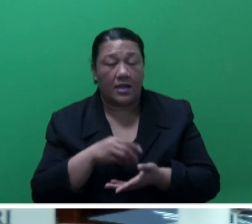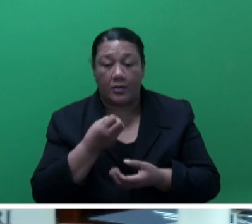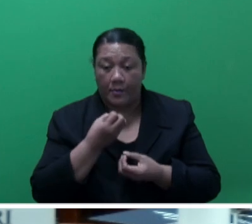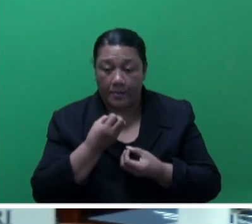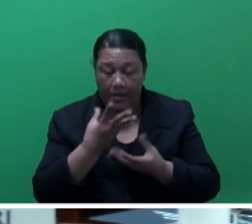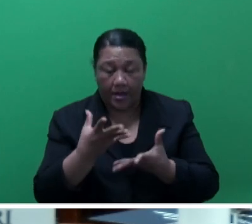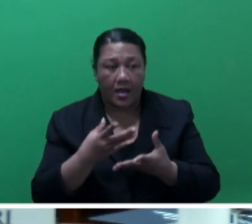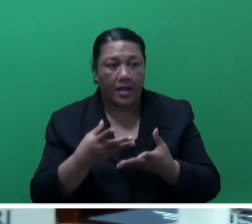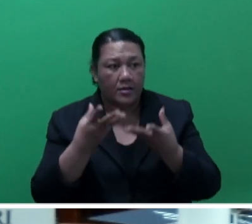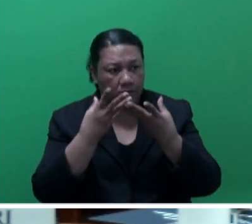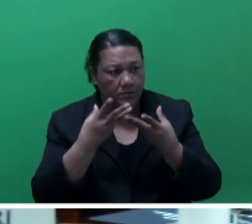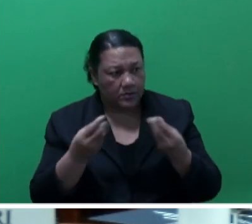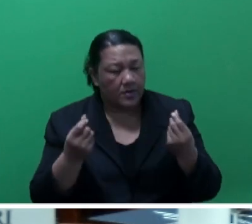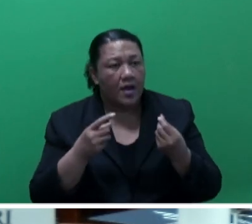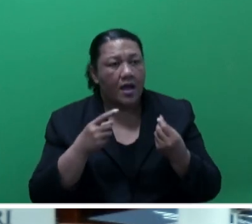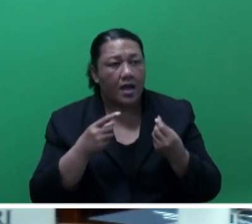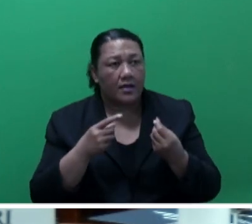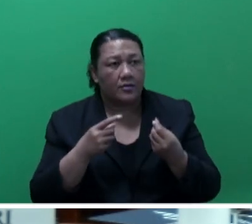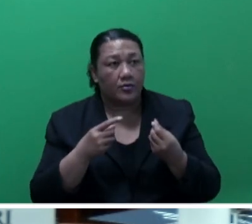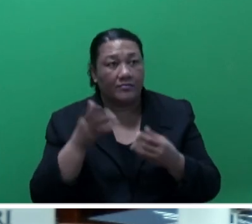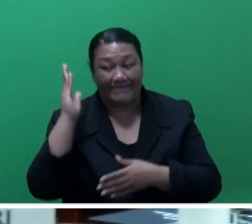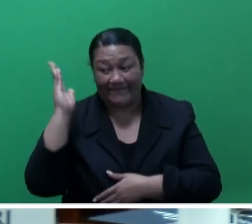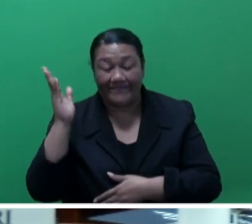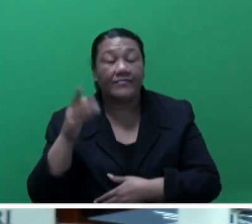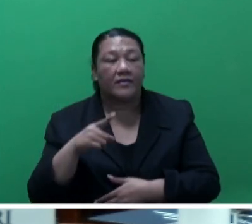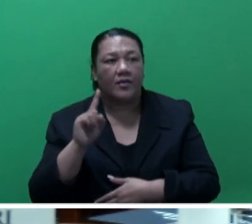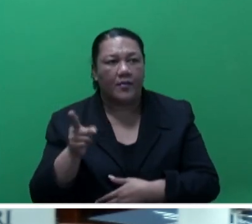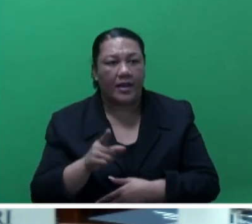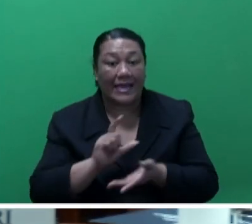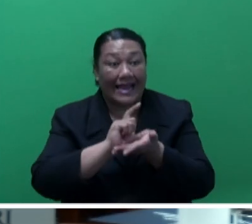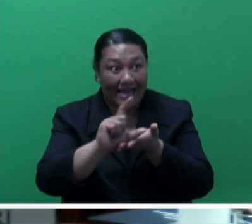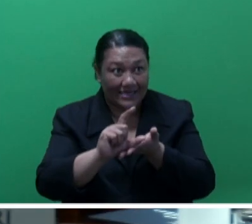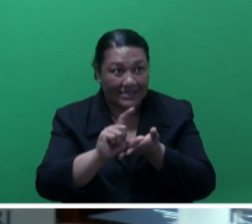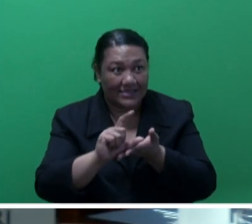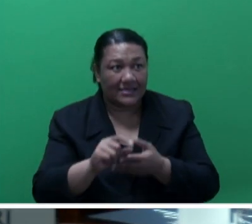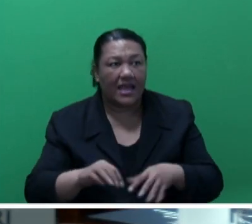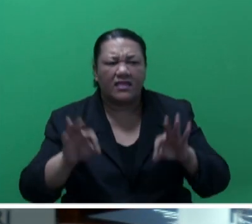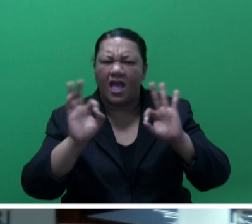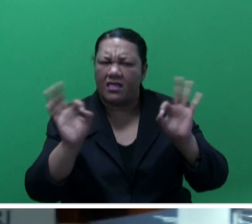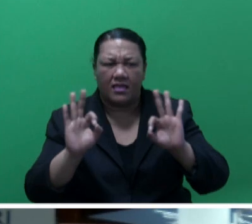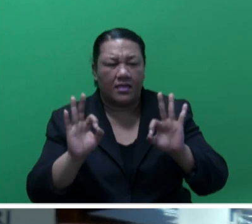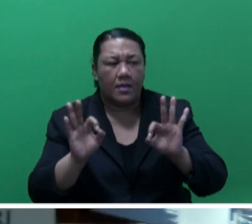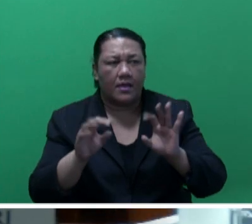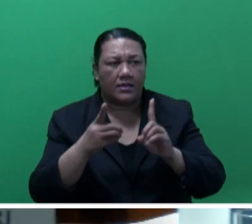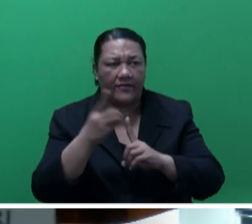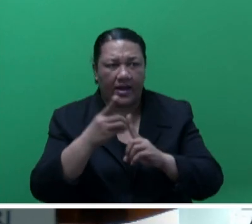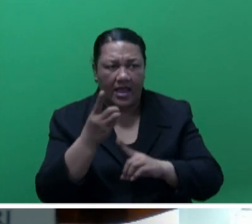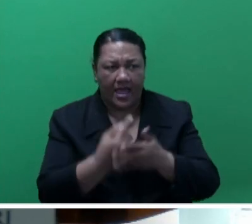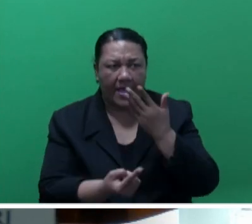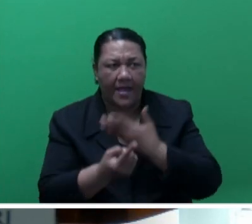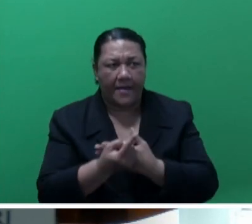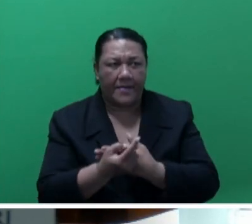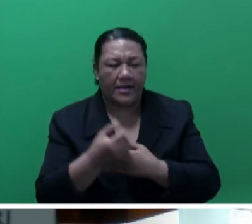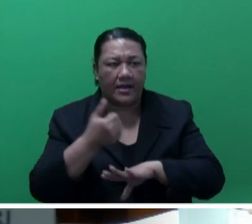point of clarity, and that there is no such development that was undertaken by